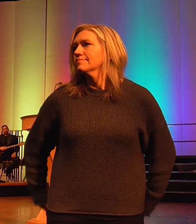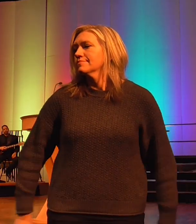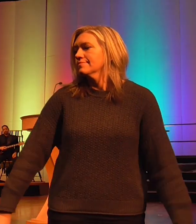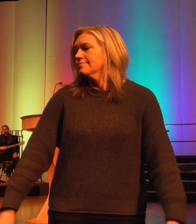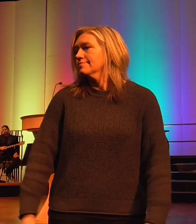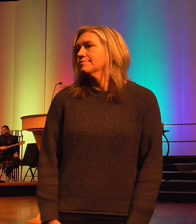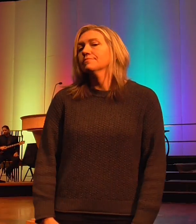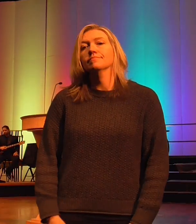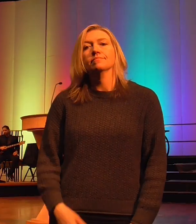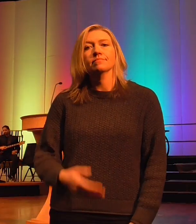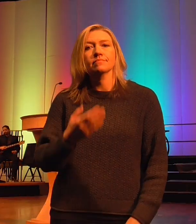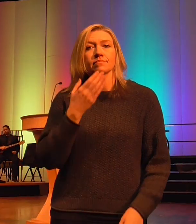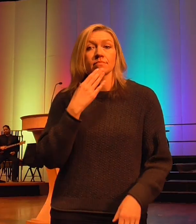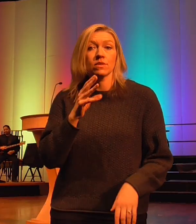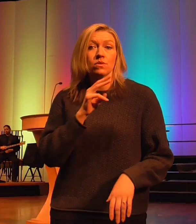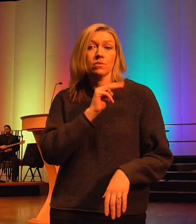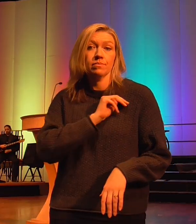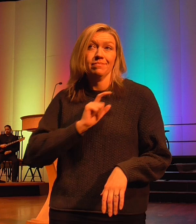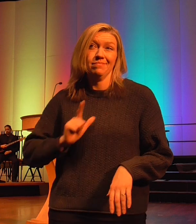Thank you, Martin.